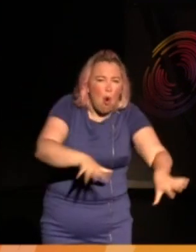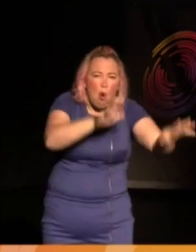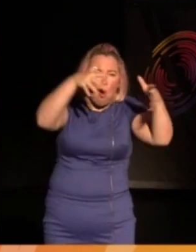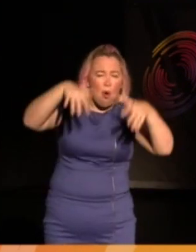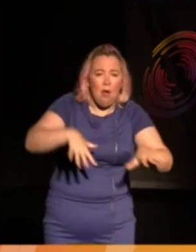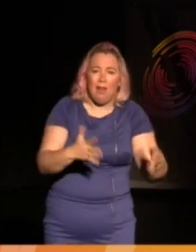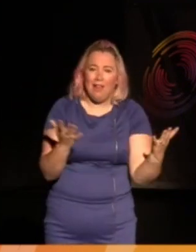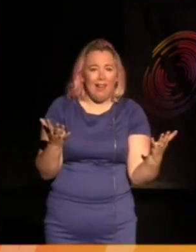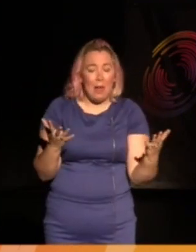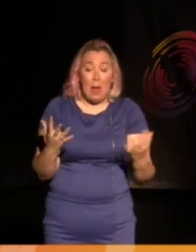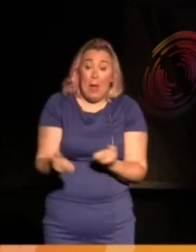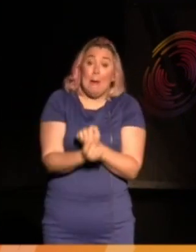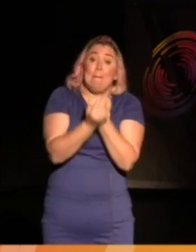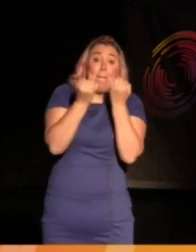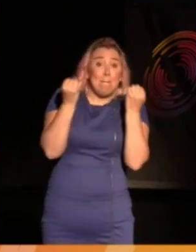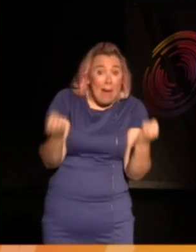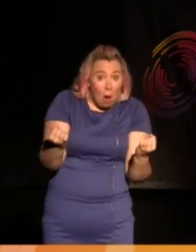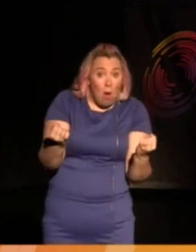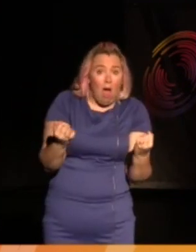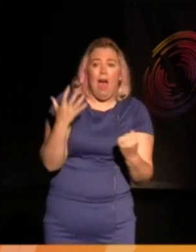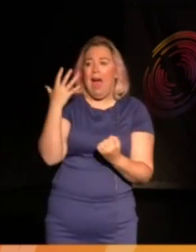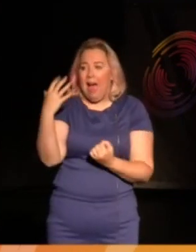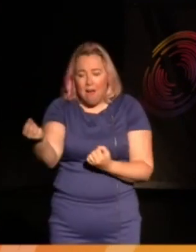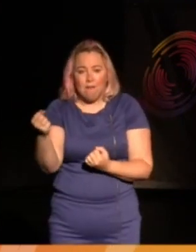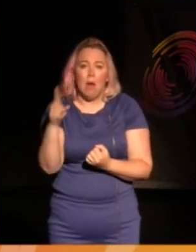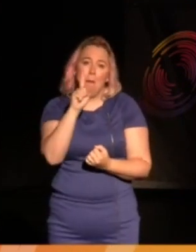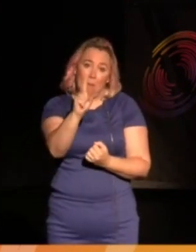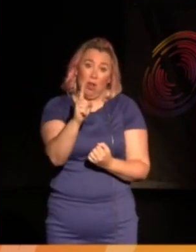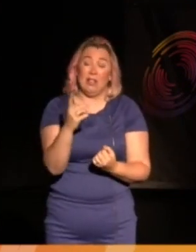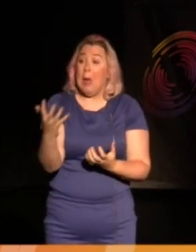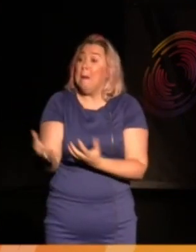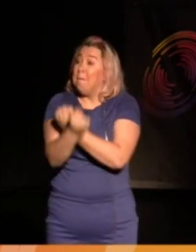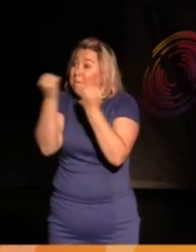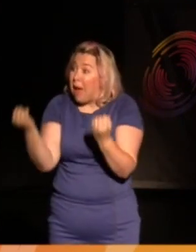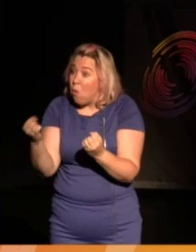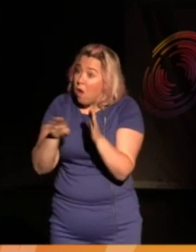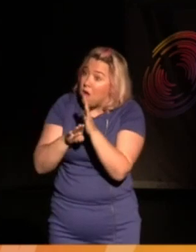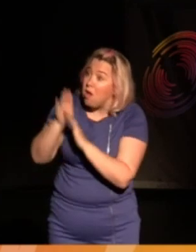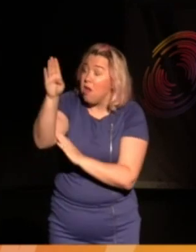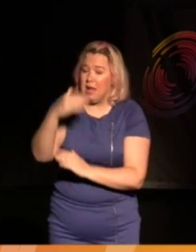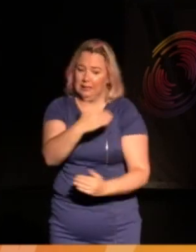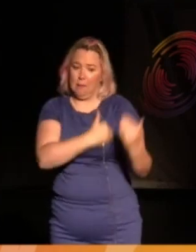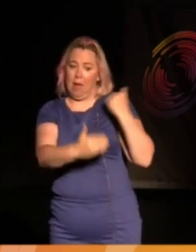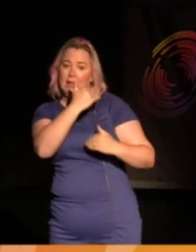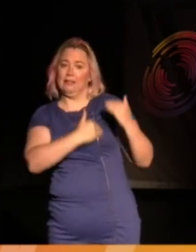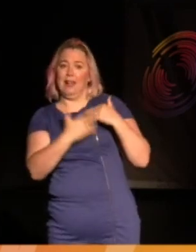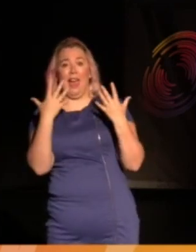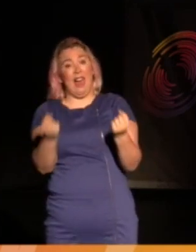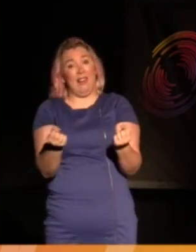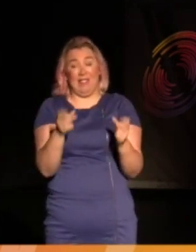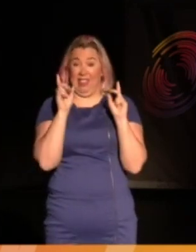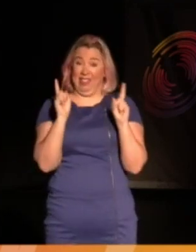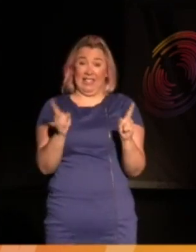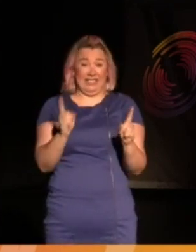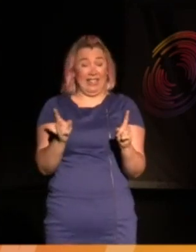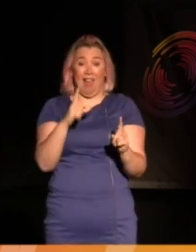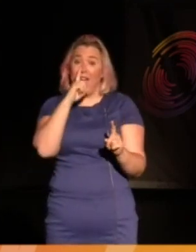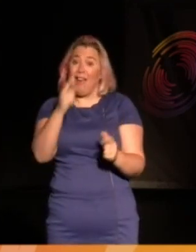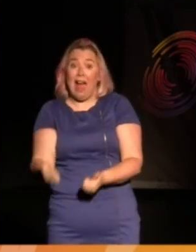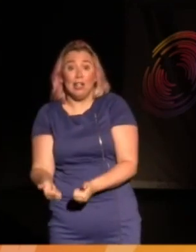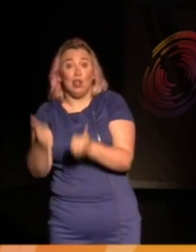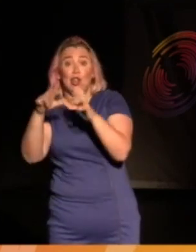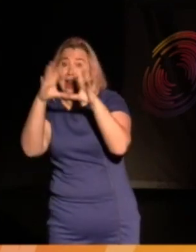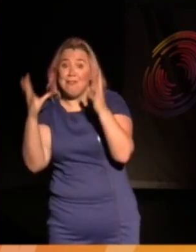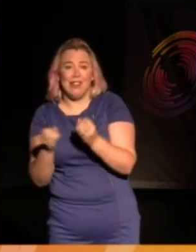Power concedes nothing without a demand. It never did, and it never will. Now, I believe this